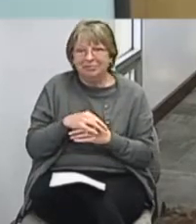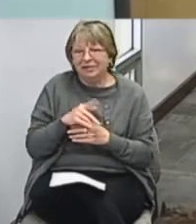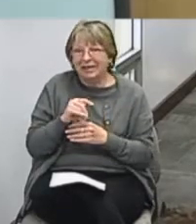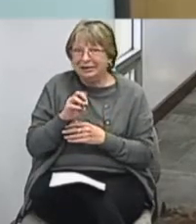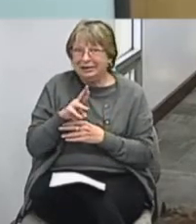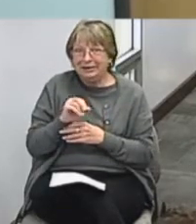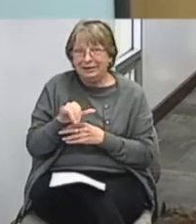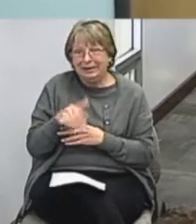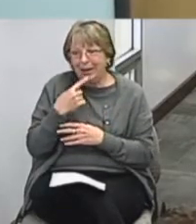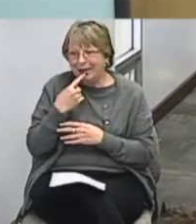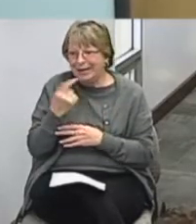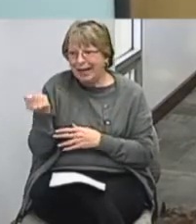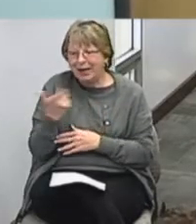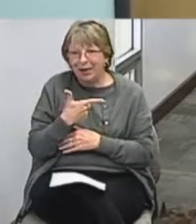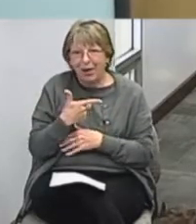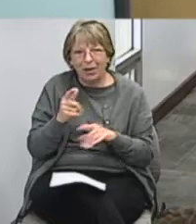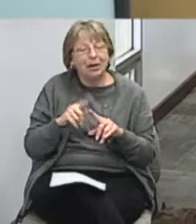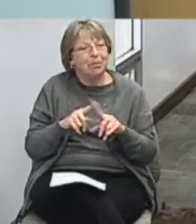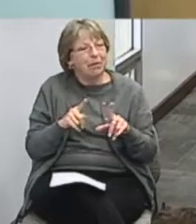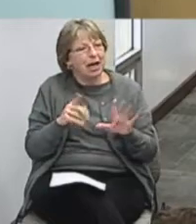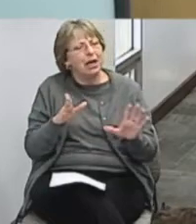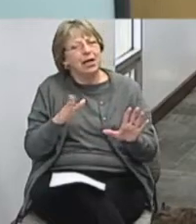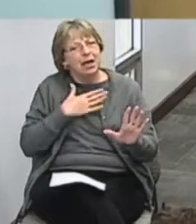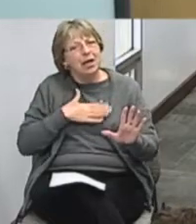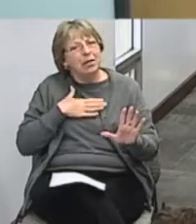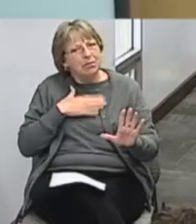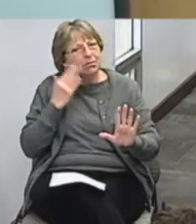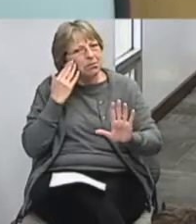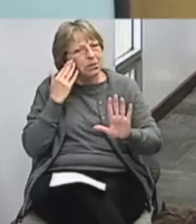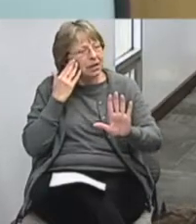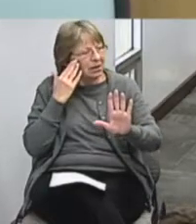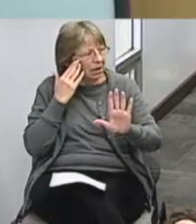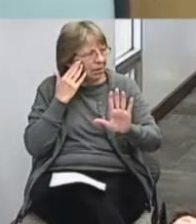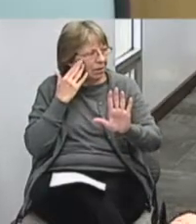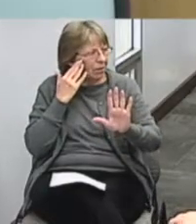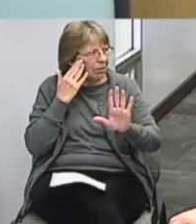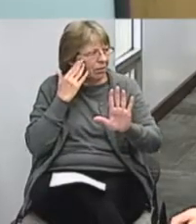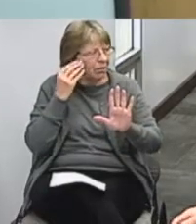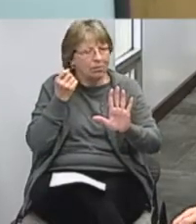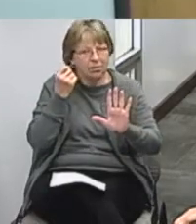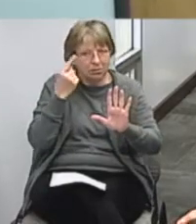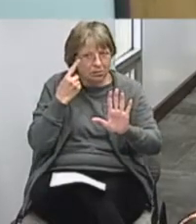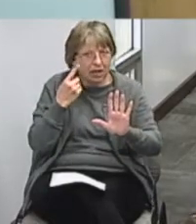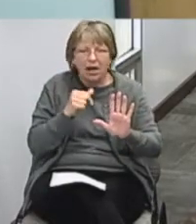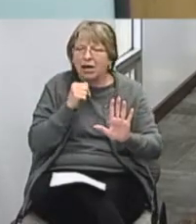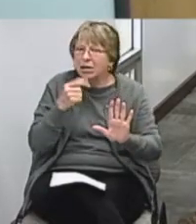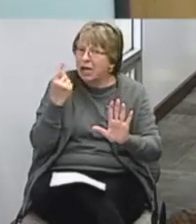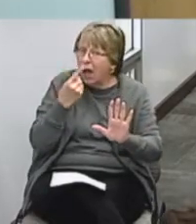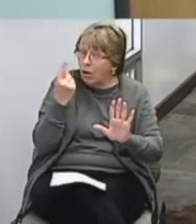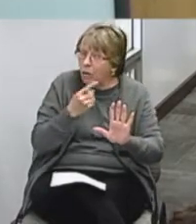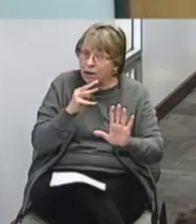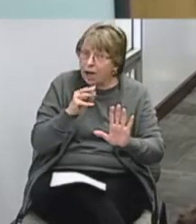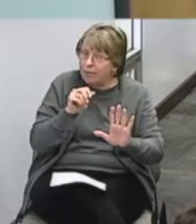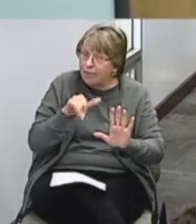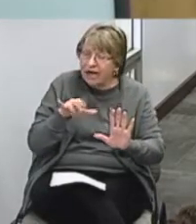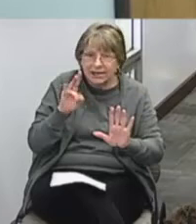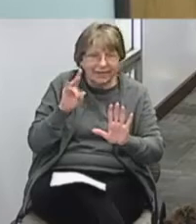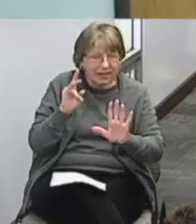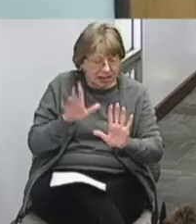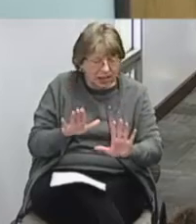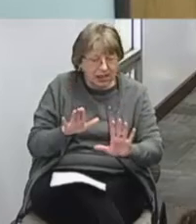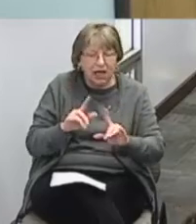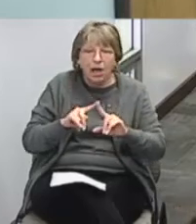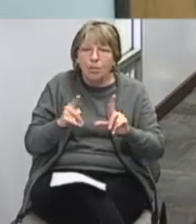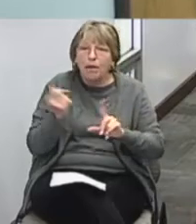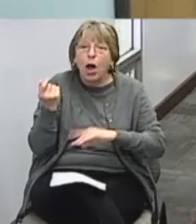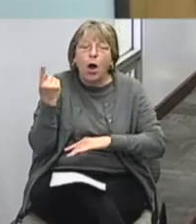is please be aware of cyclists, not just on the 17th on Bike to Work Day. You probably will see more cyclists out that morning and that